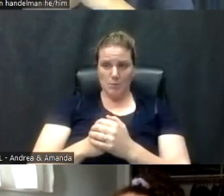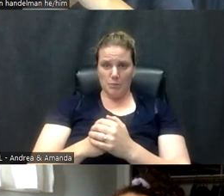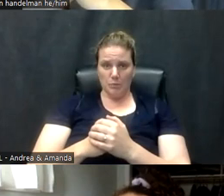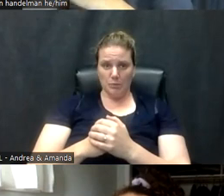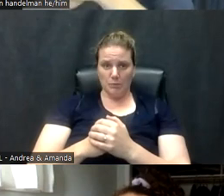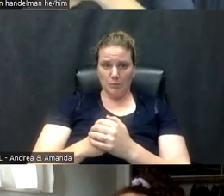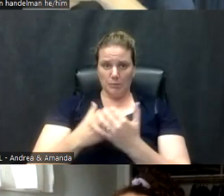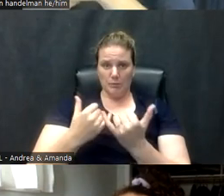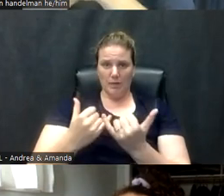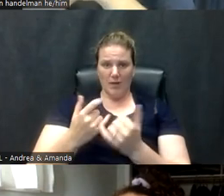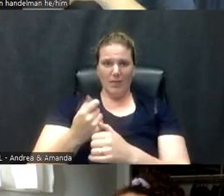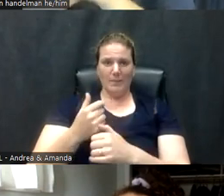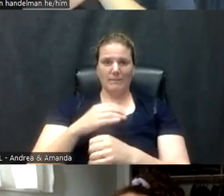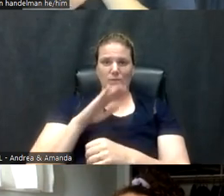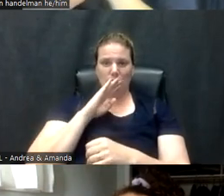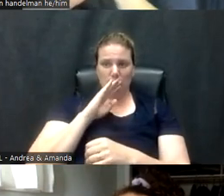I guess a little frustrating that